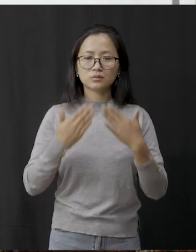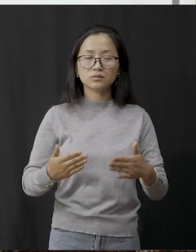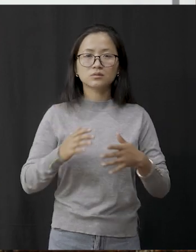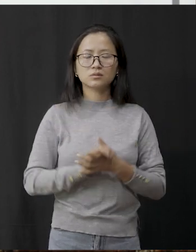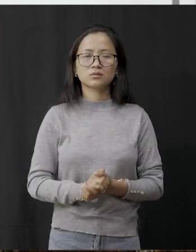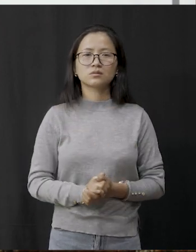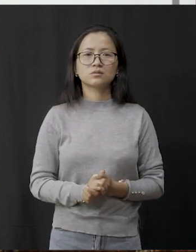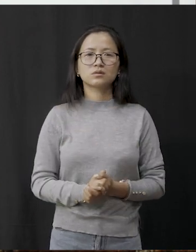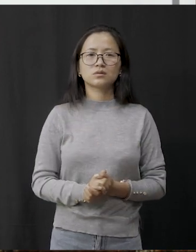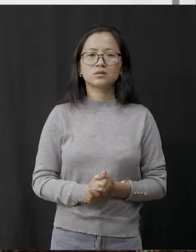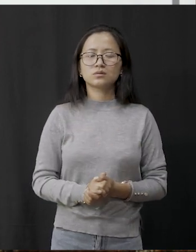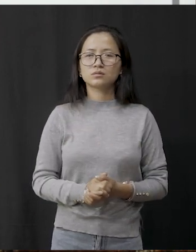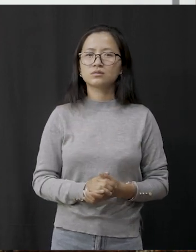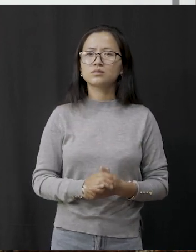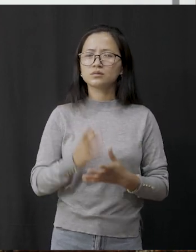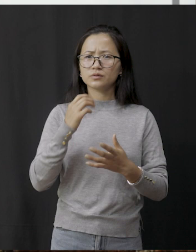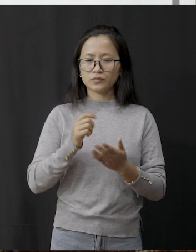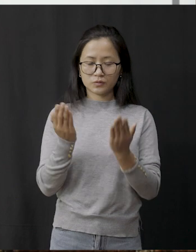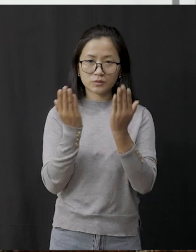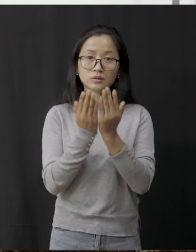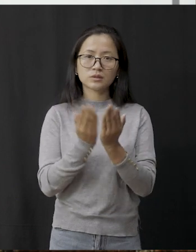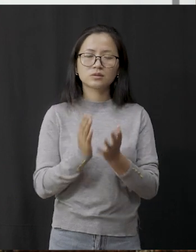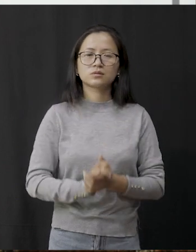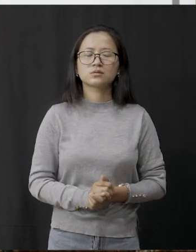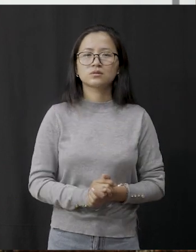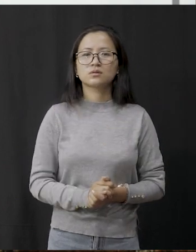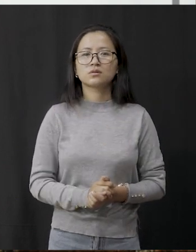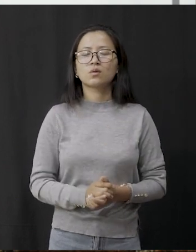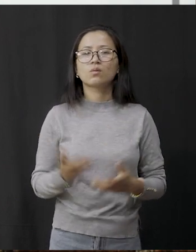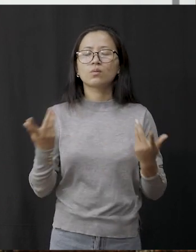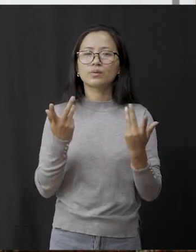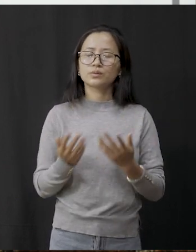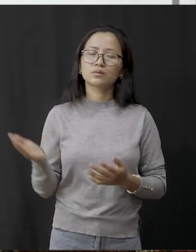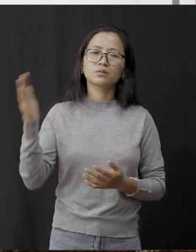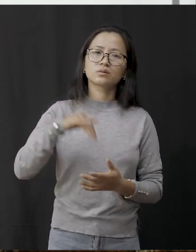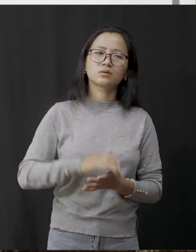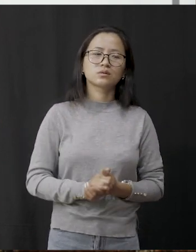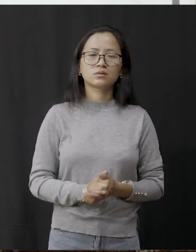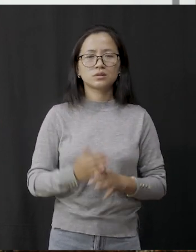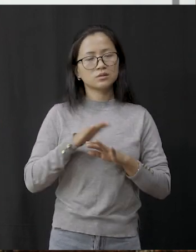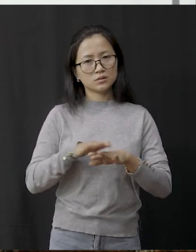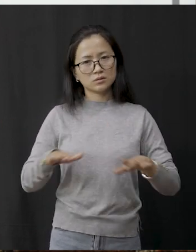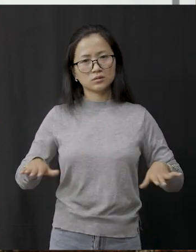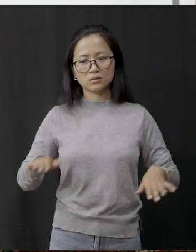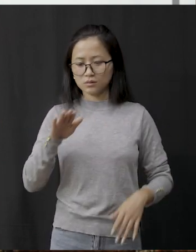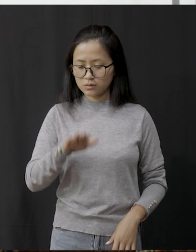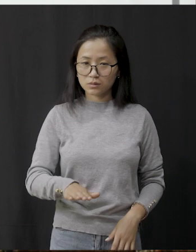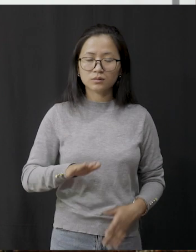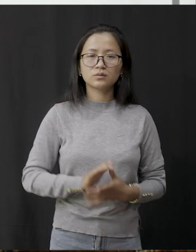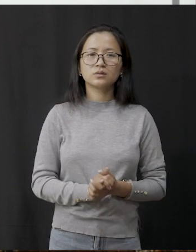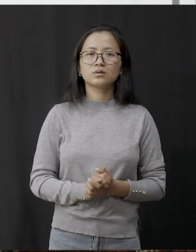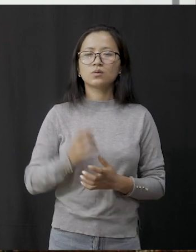They deserve to get education. Now you know what we will call them? These children who